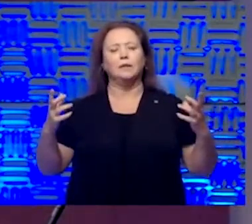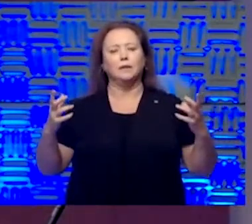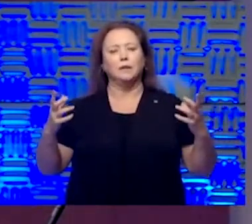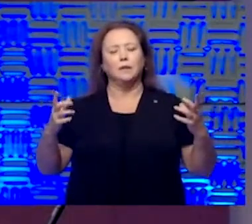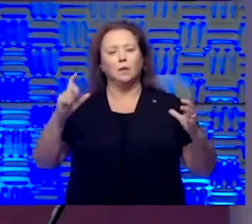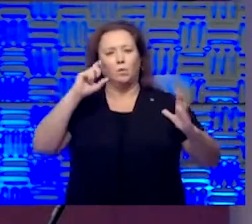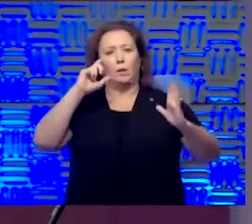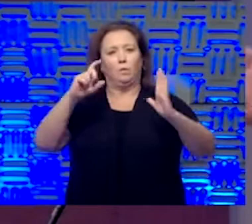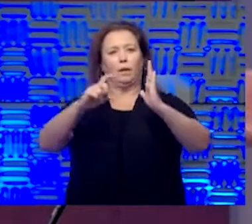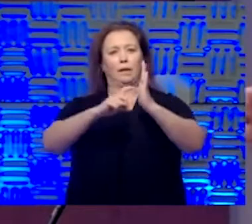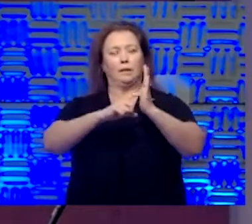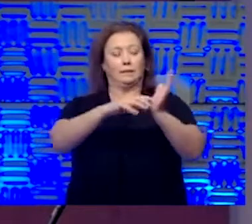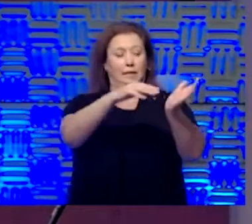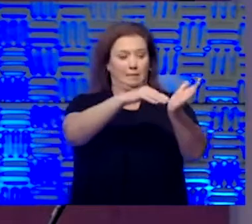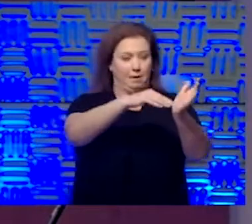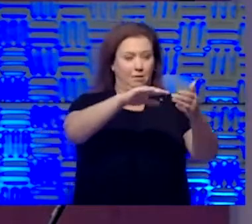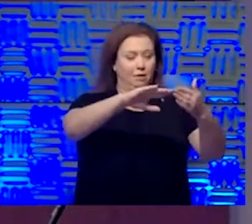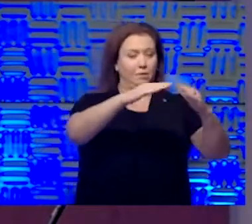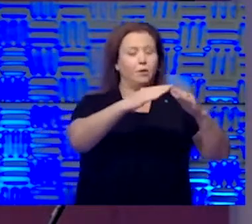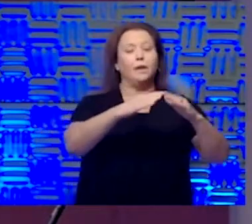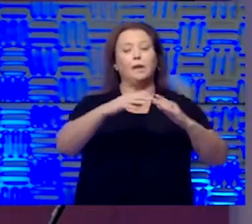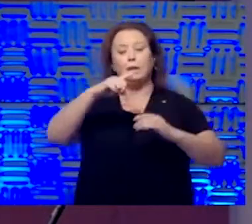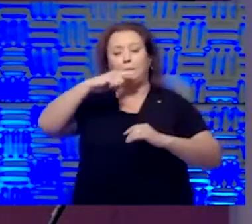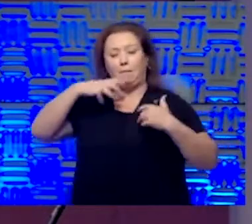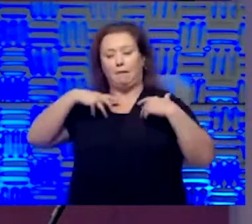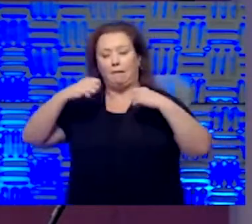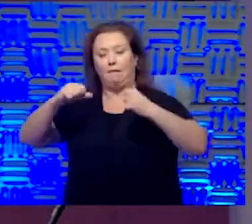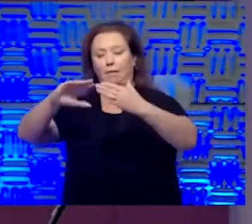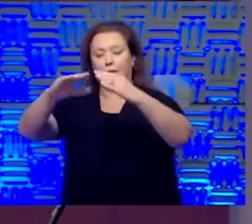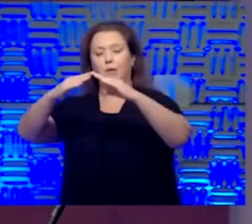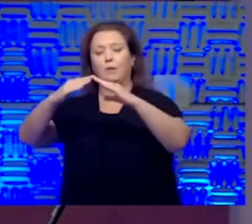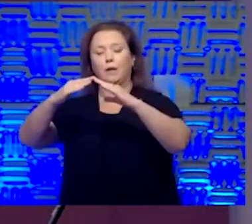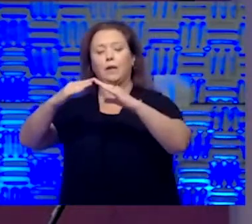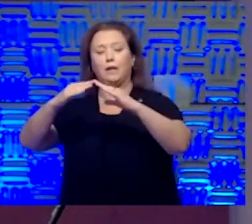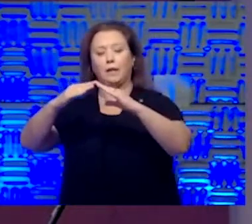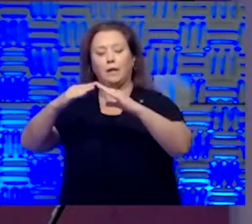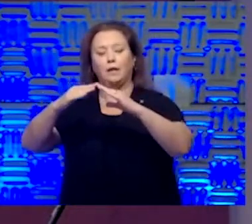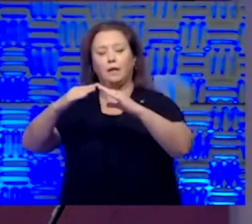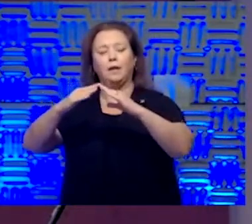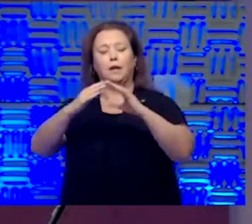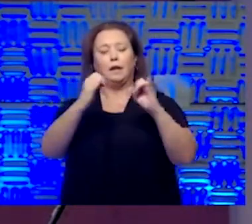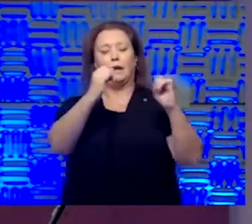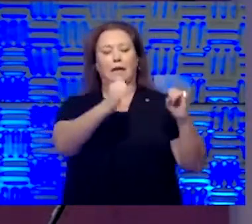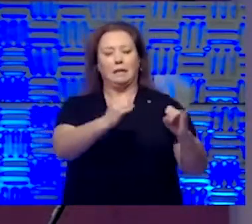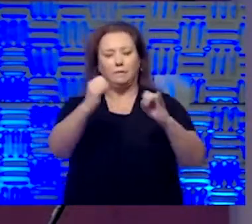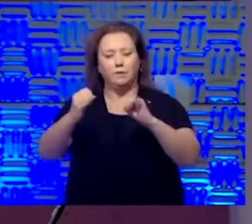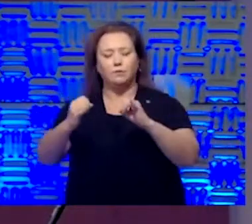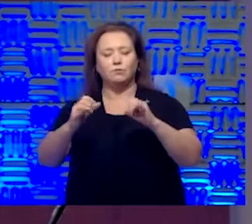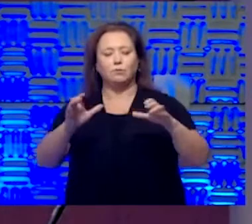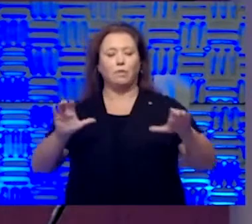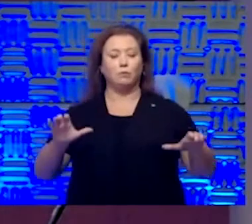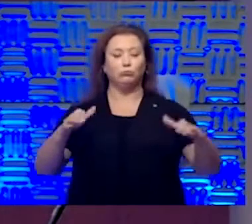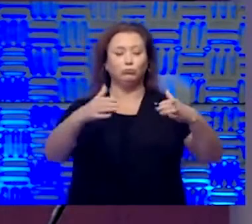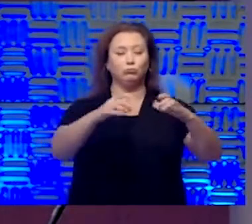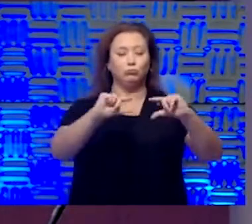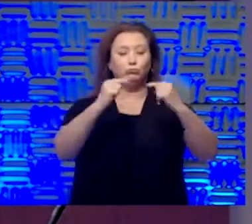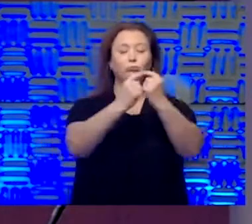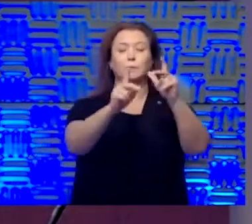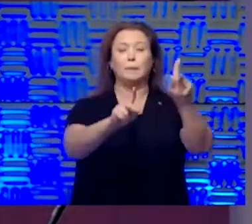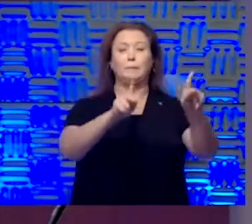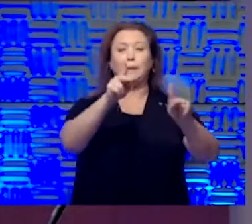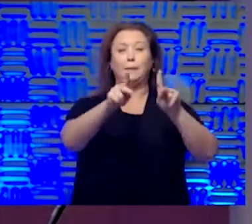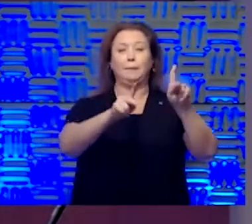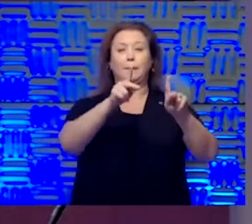we recognize within the medical community, the public health community, that there are populations of individuals